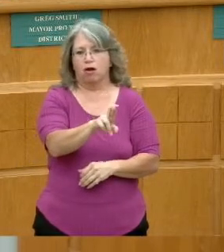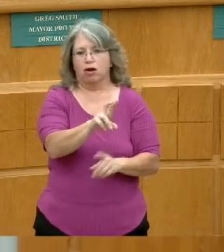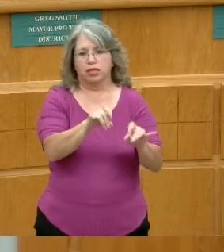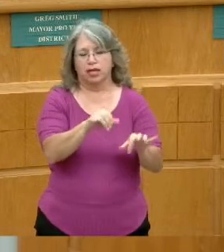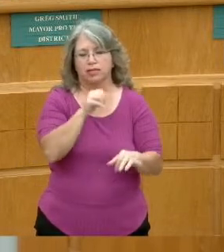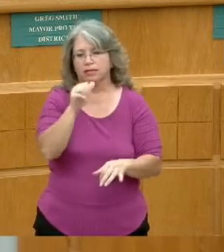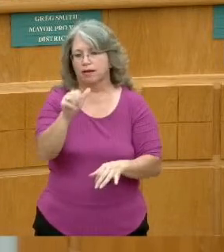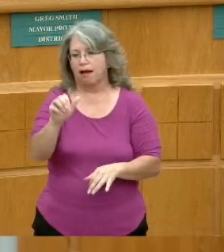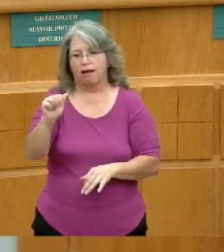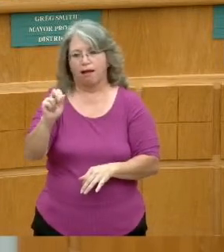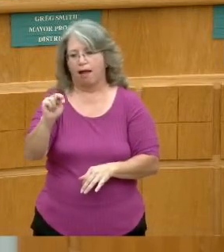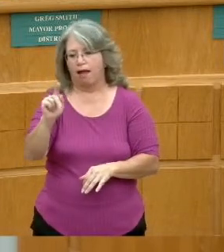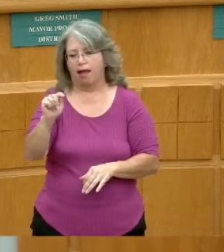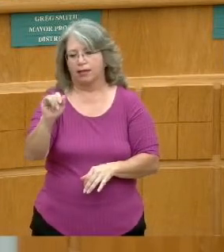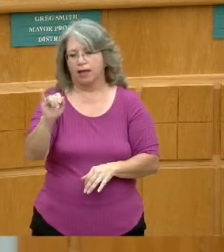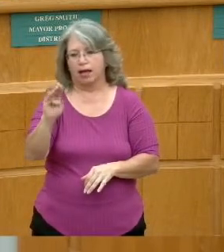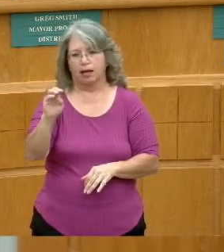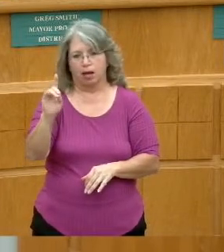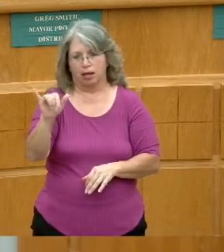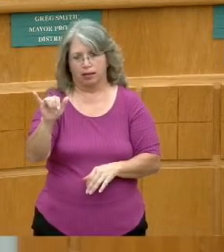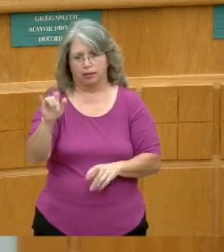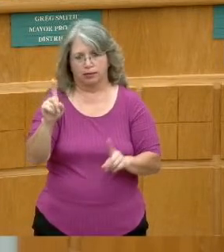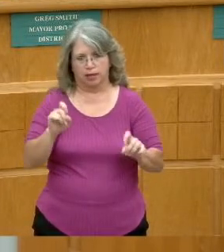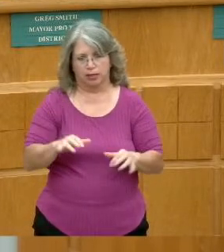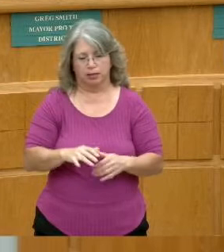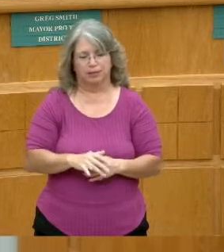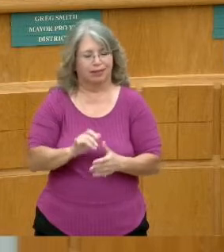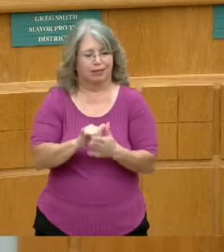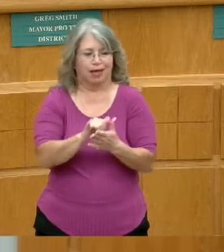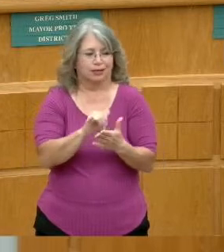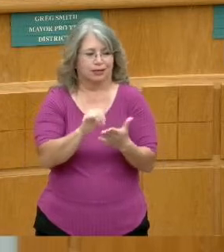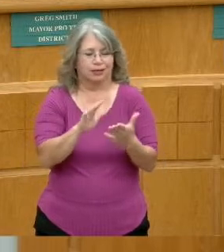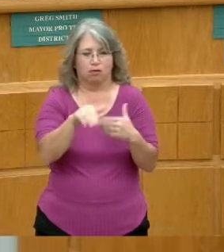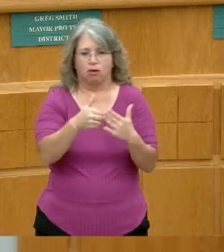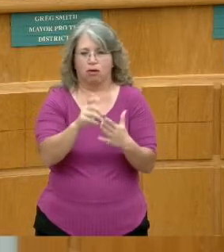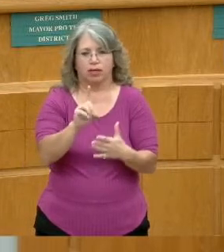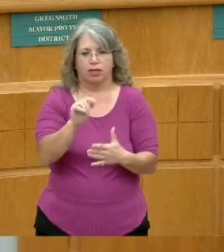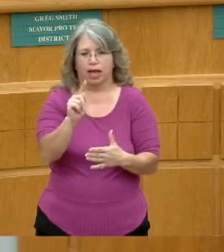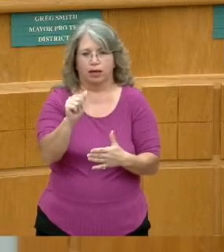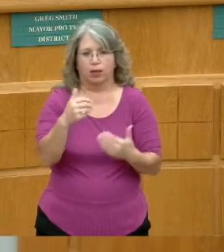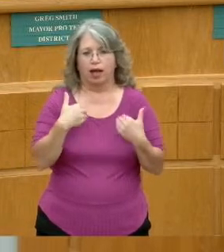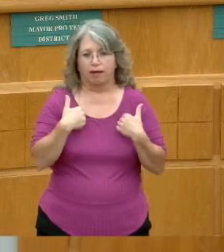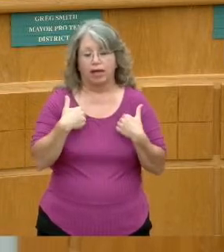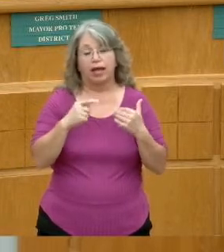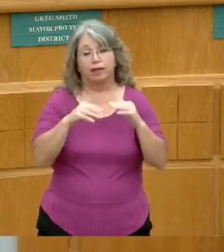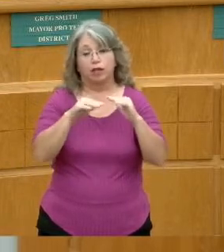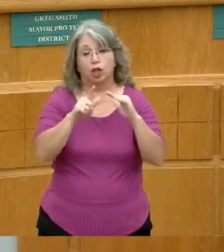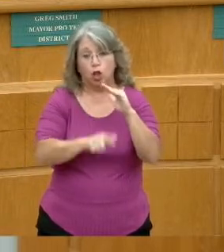But this is what we can do with the data right now, and lower percentages are better.